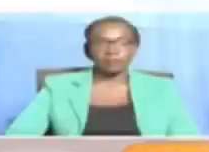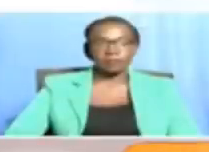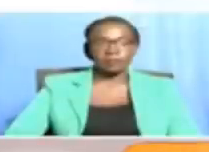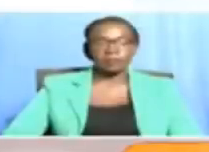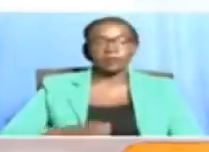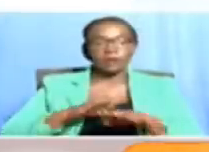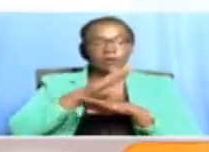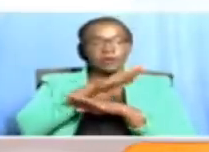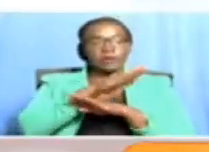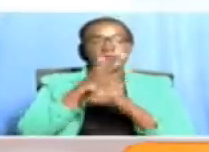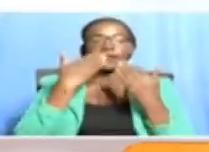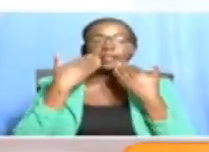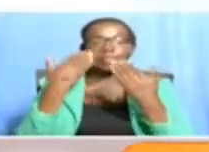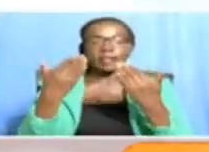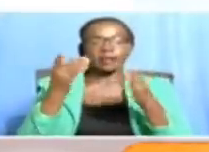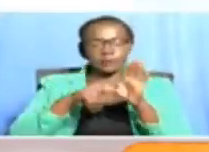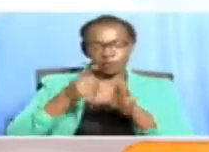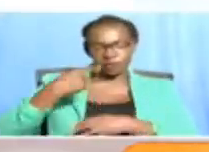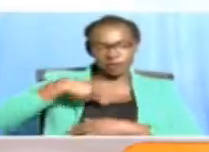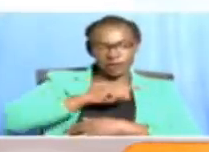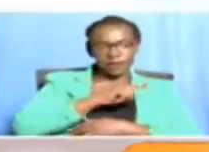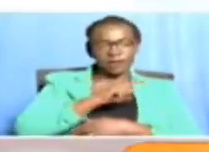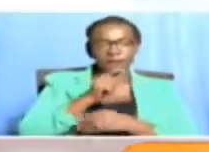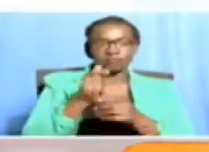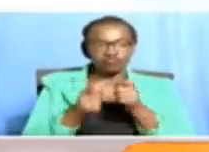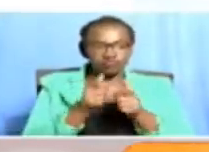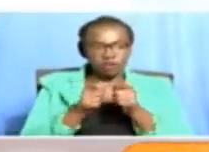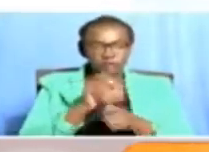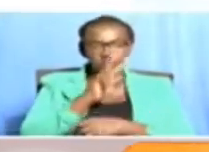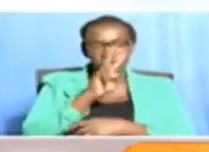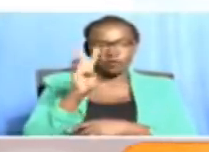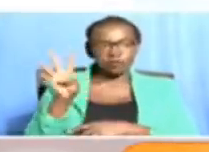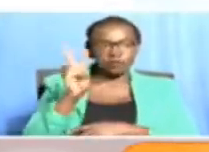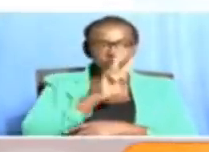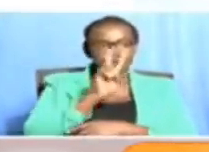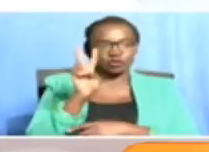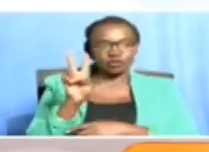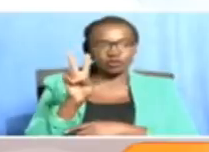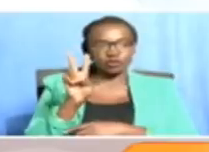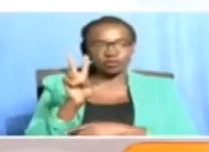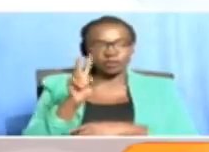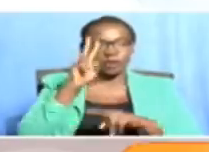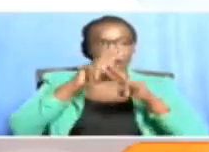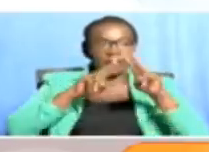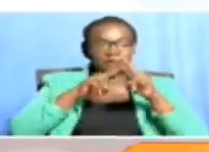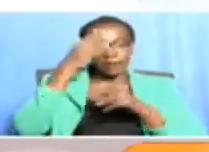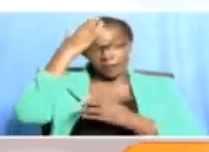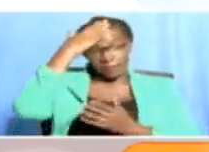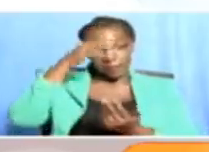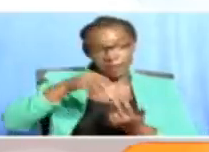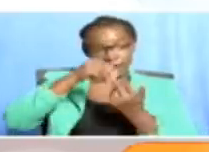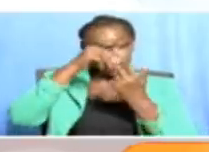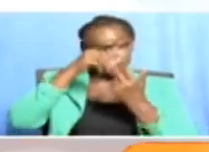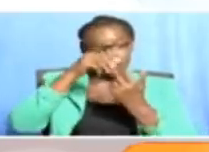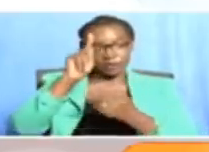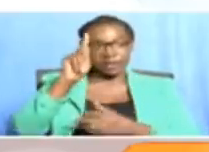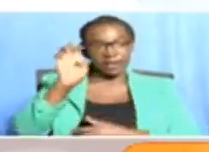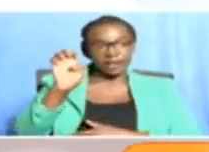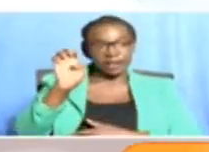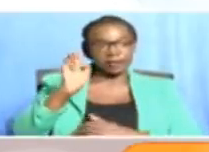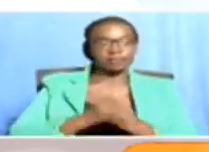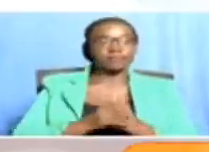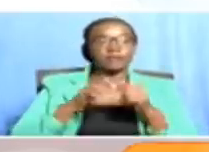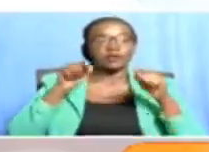Morning, and thank you for joining us once again. Our SMS number is 22422 and the hashtag is Monday Special KE.